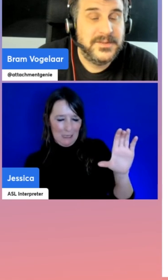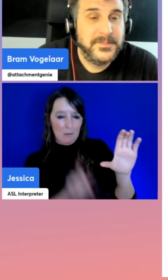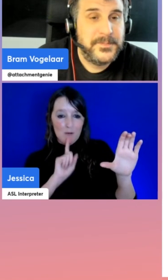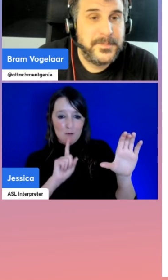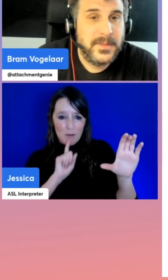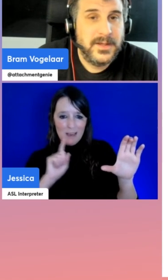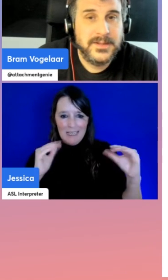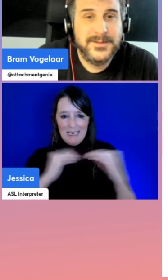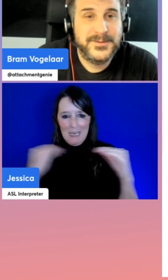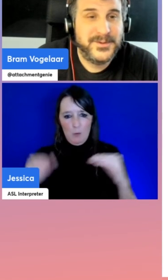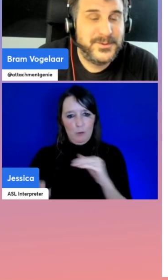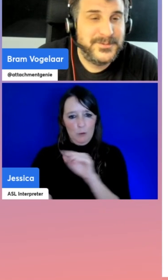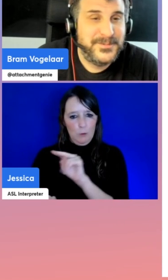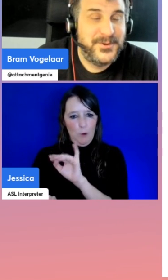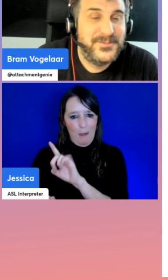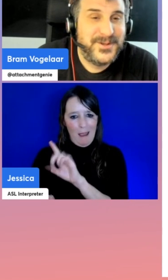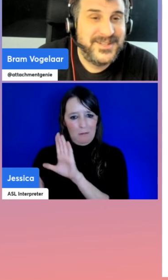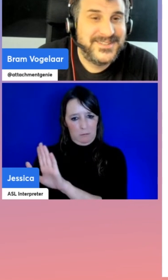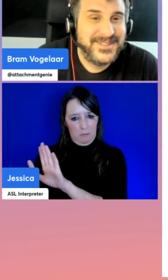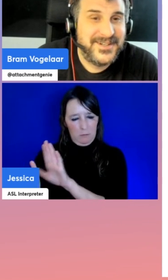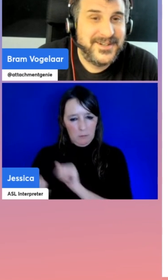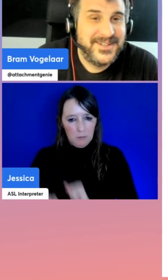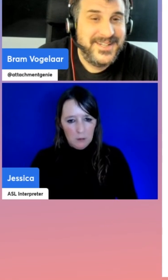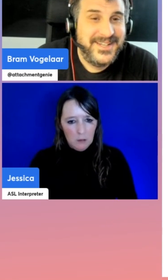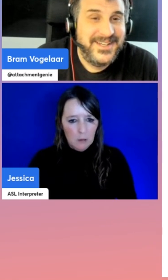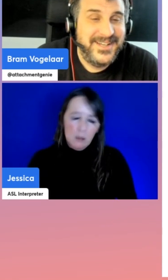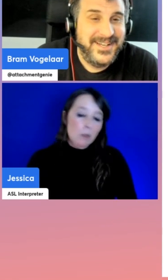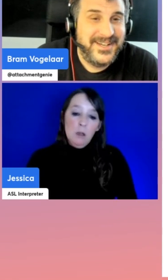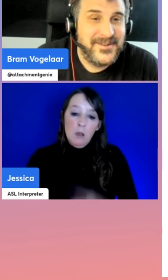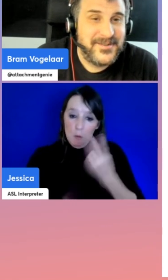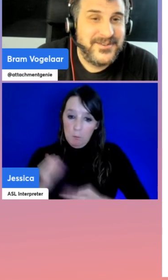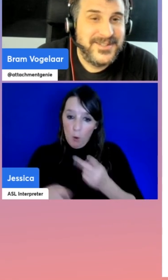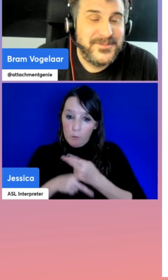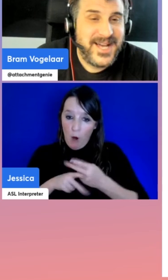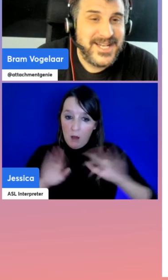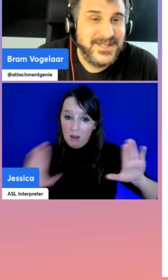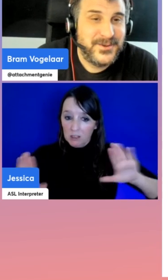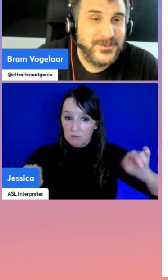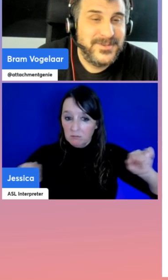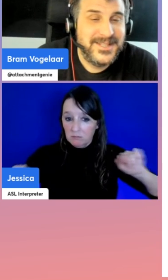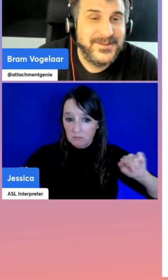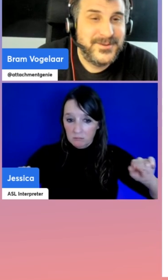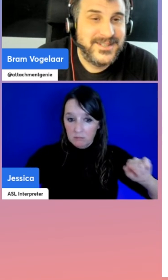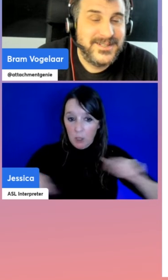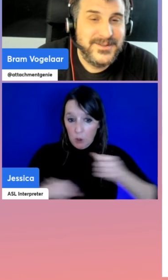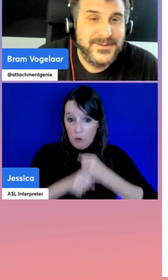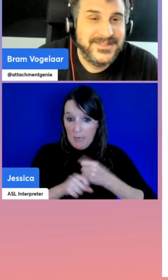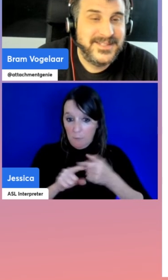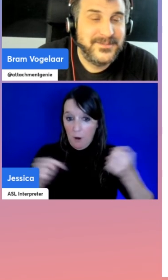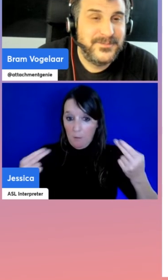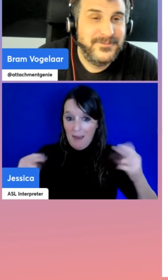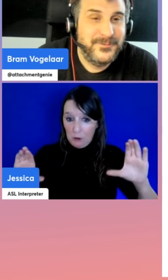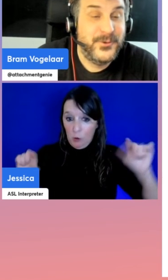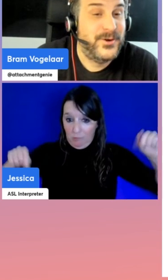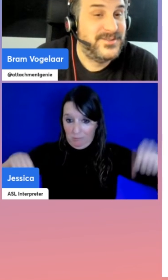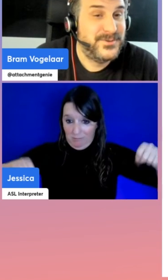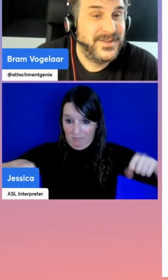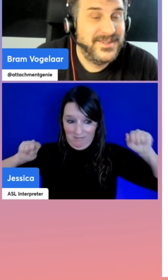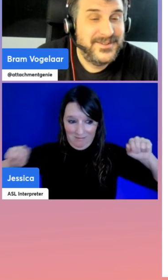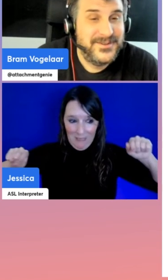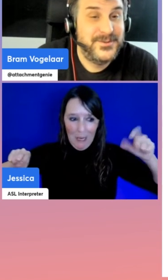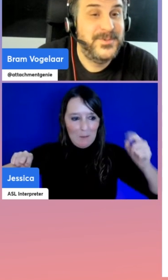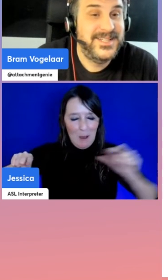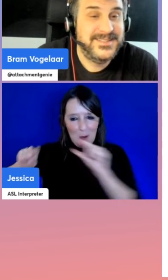Nomad region. Right? Although both products are created by HashiCorp, they don't actually use the same